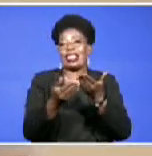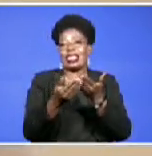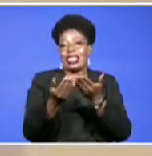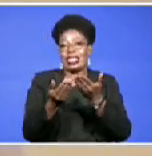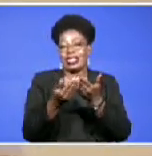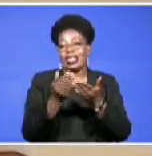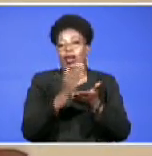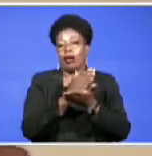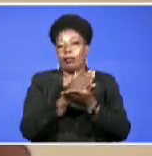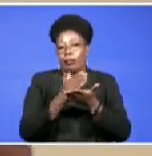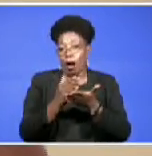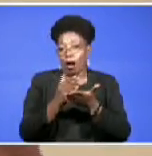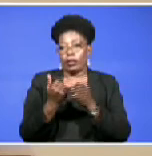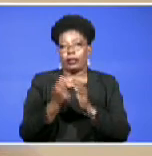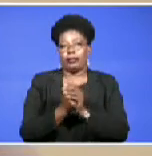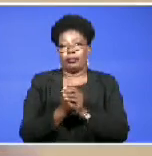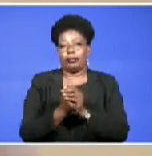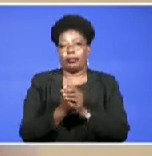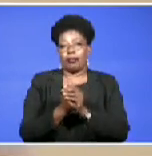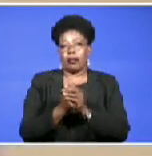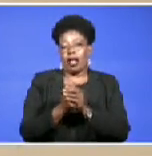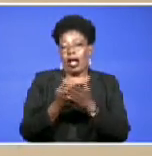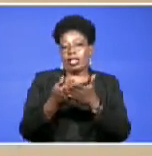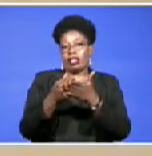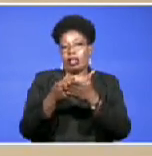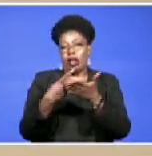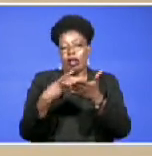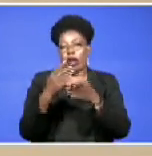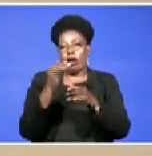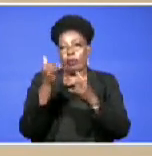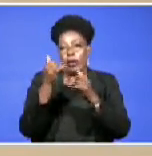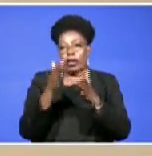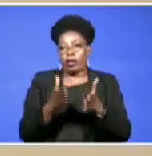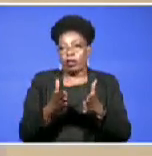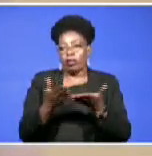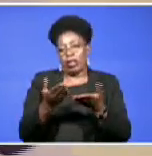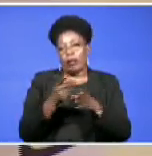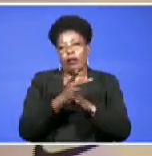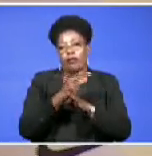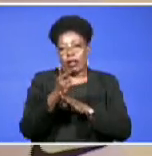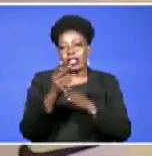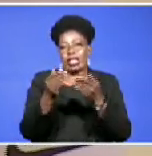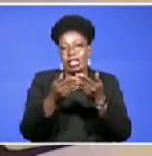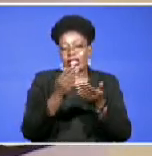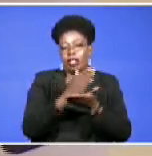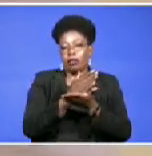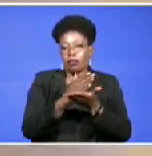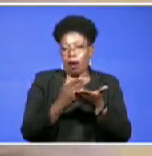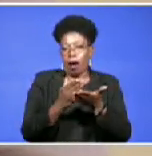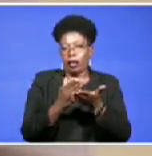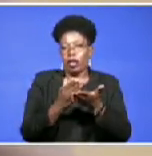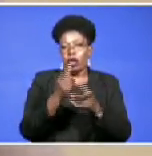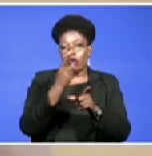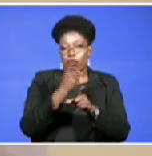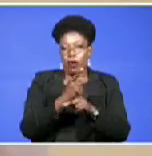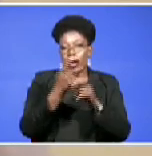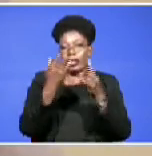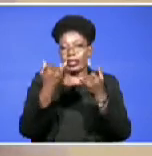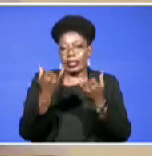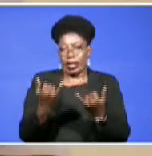part. You know, as an amateur, it might be a hard part, but in professional, it's the easiest part. Because right